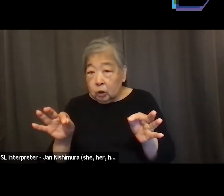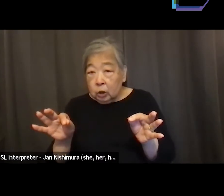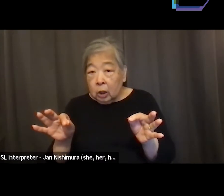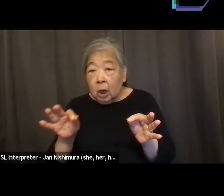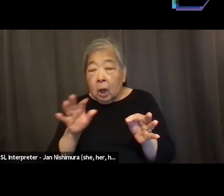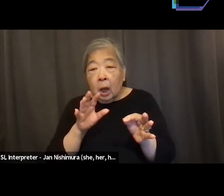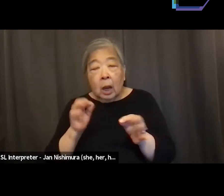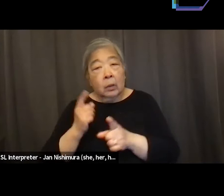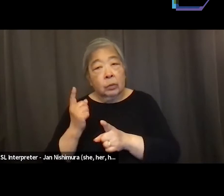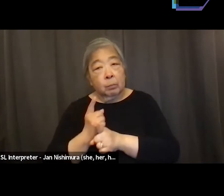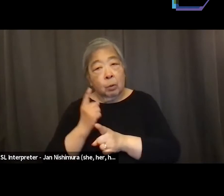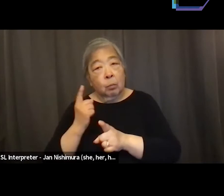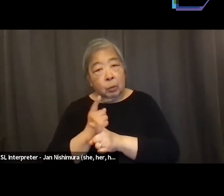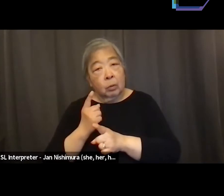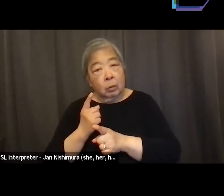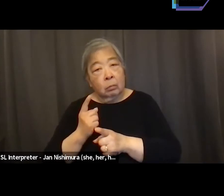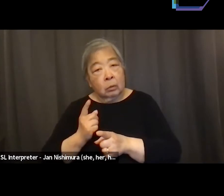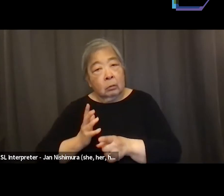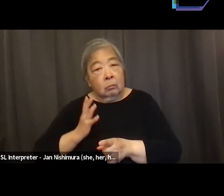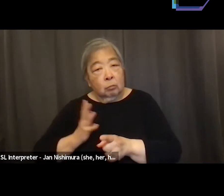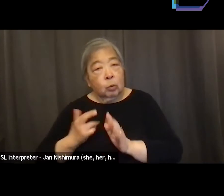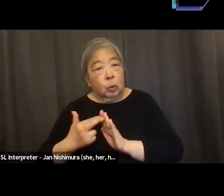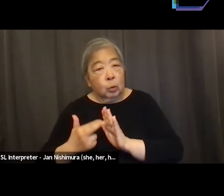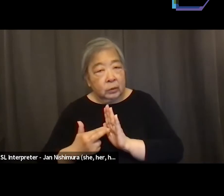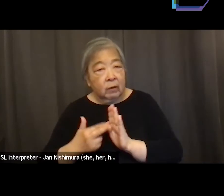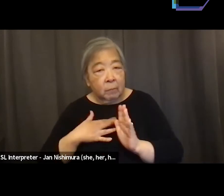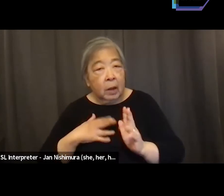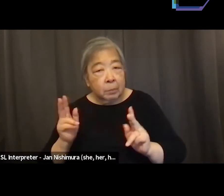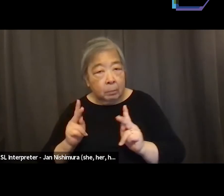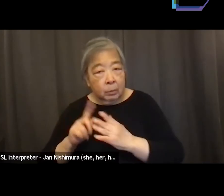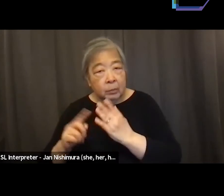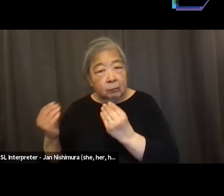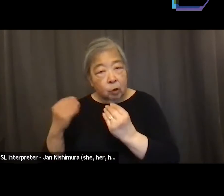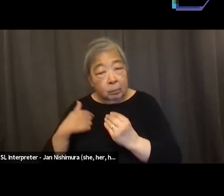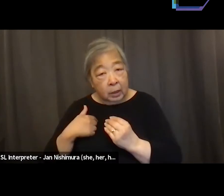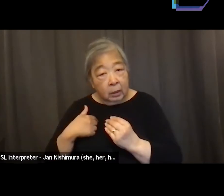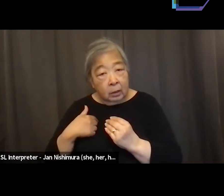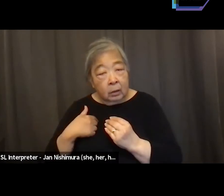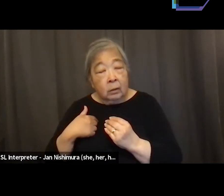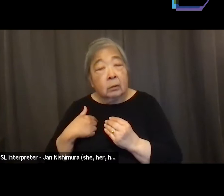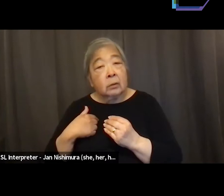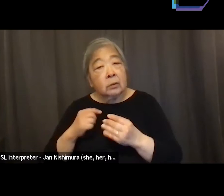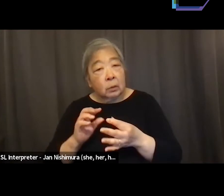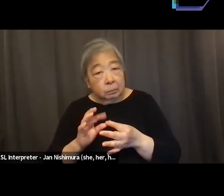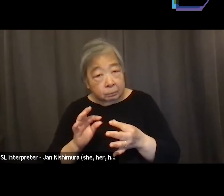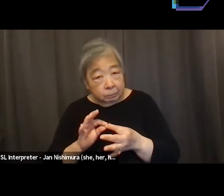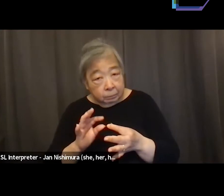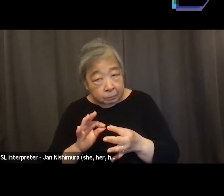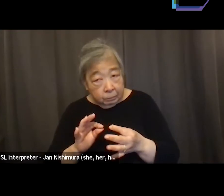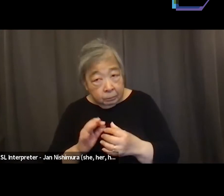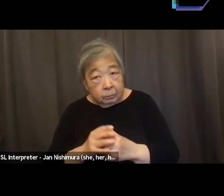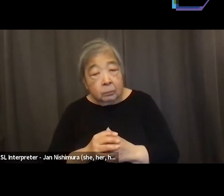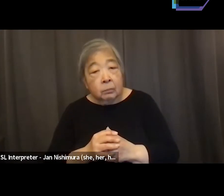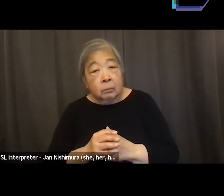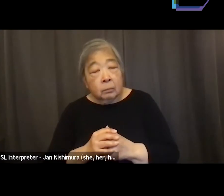the proper protocols that my people have taught me. And so, yeah, it's She'e Siihasin